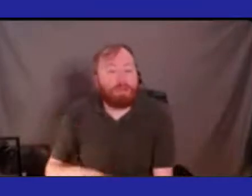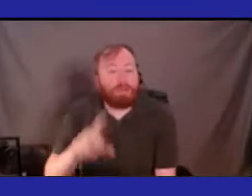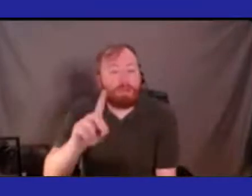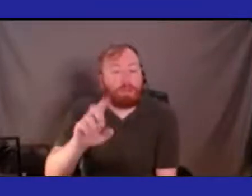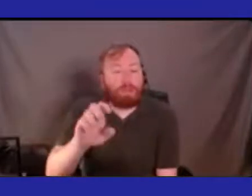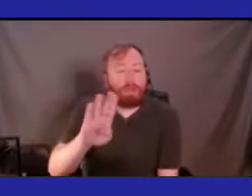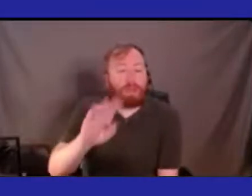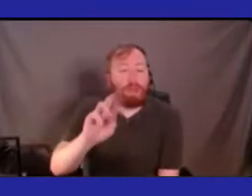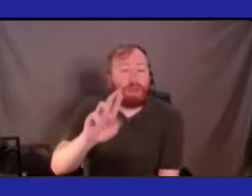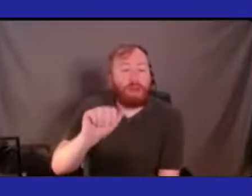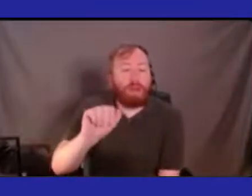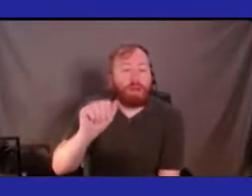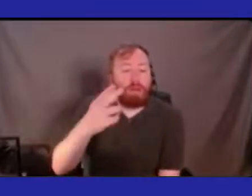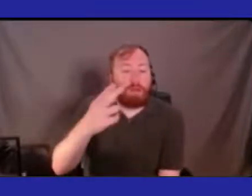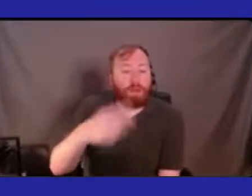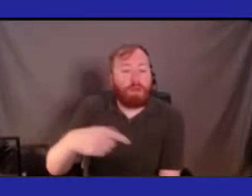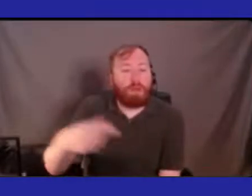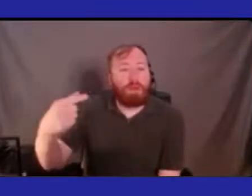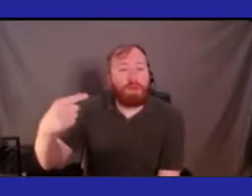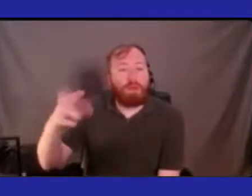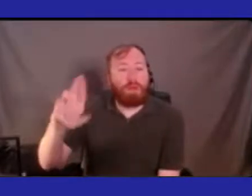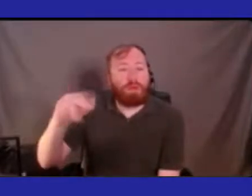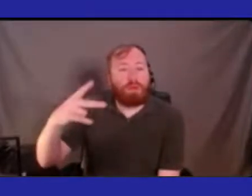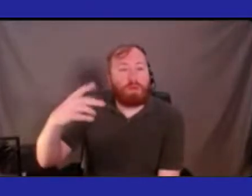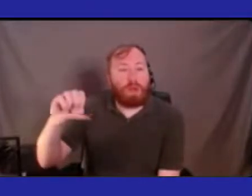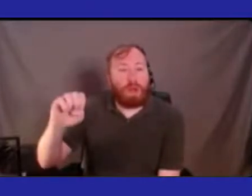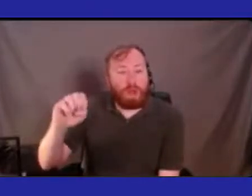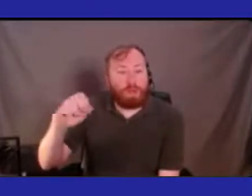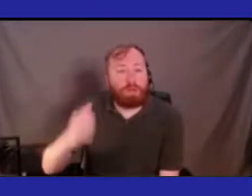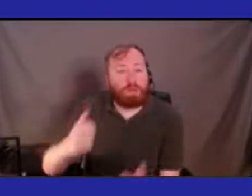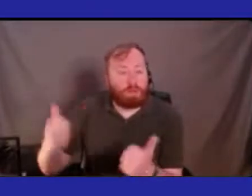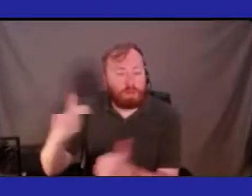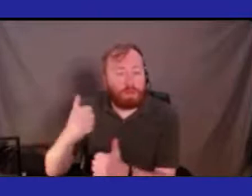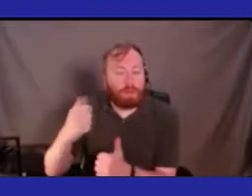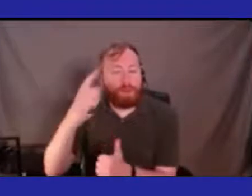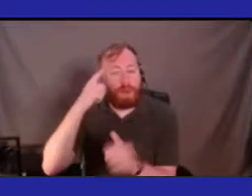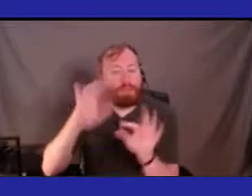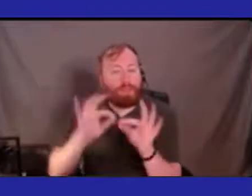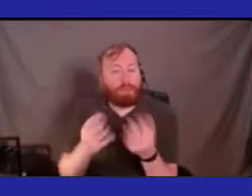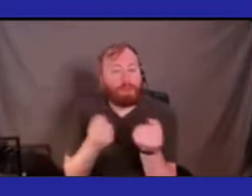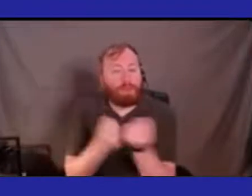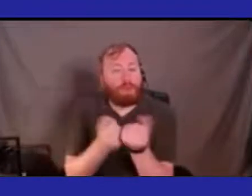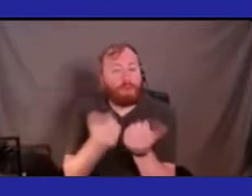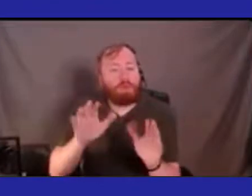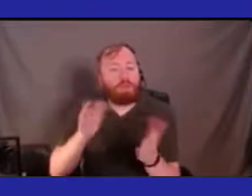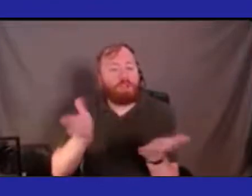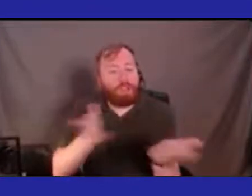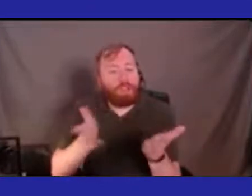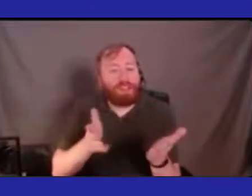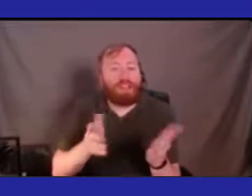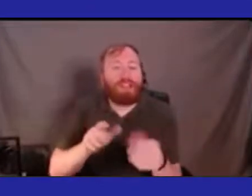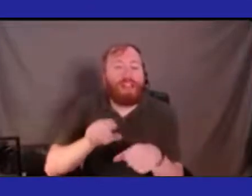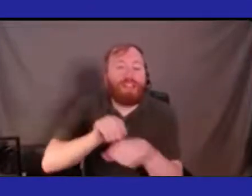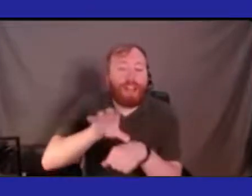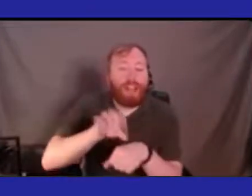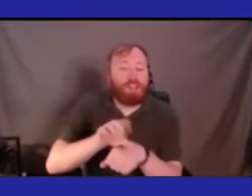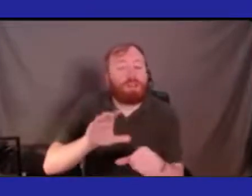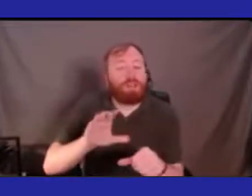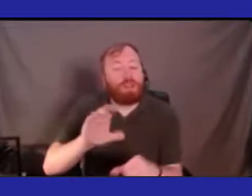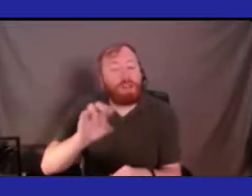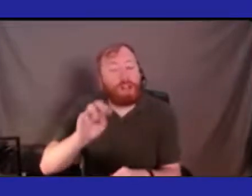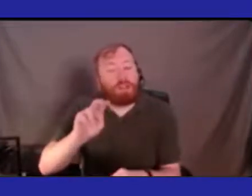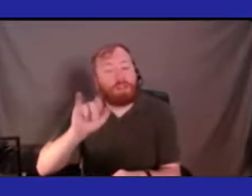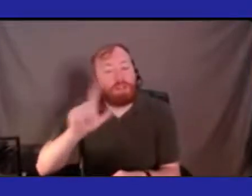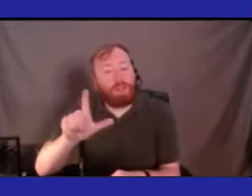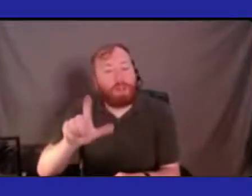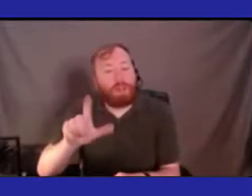Family Support Services Advisory Council, Coney Island Hospital. Welcome. Thank you very much, and I also thank you for